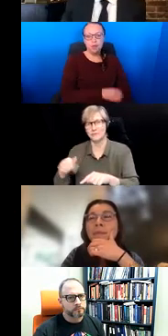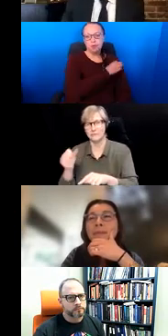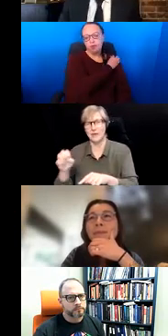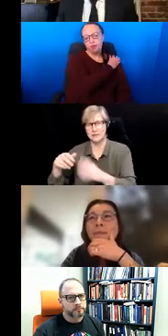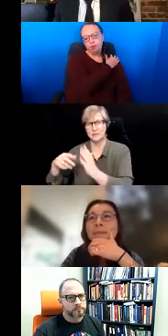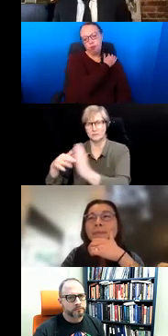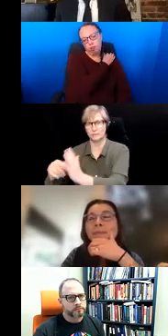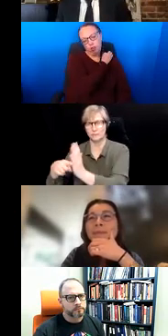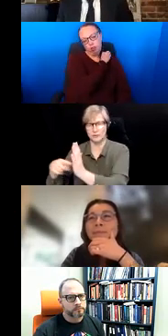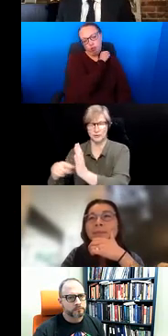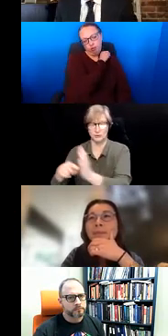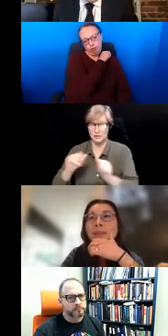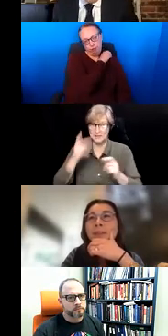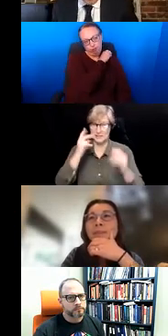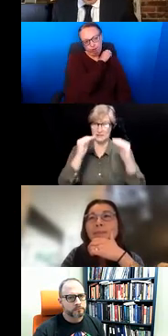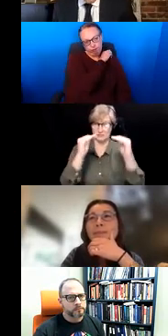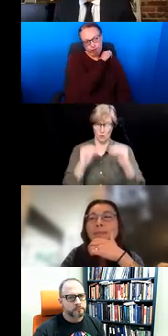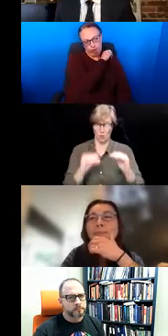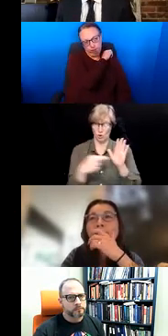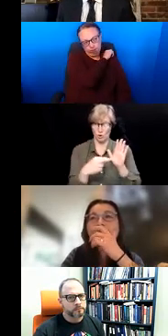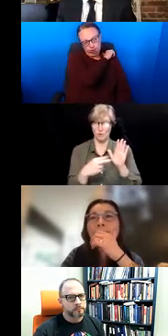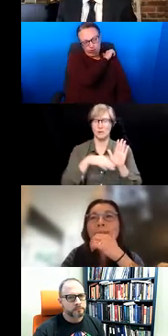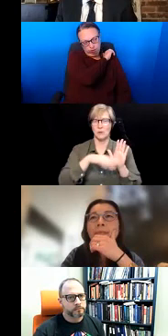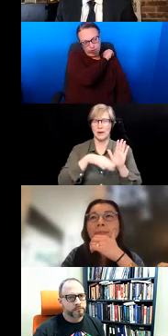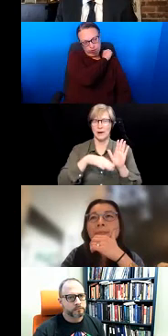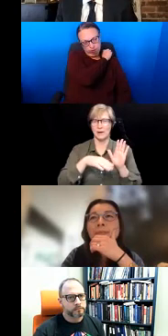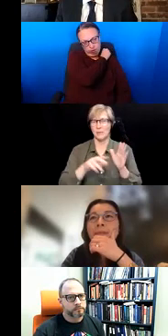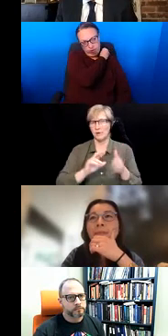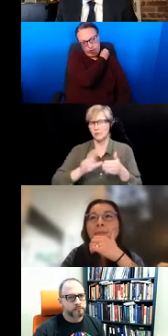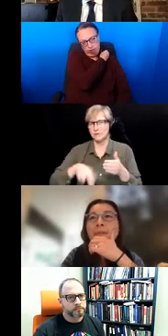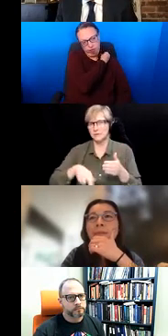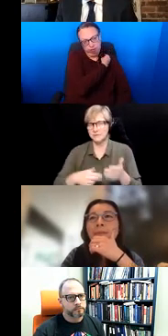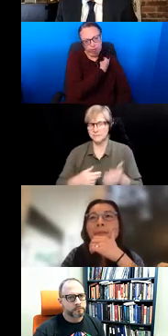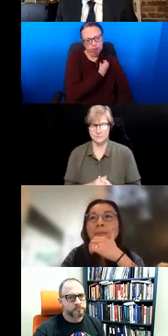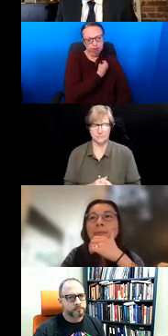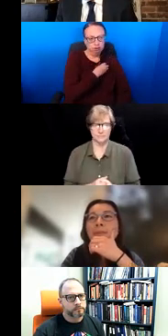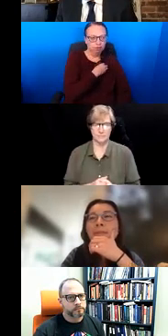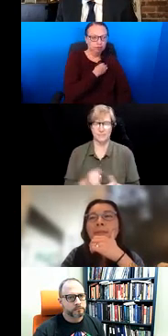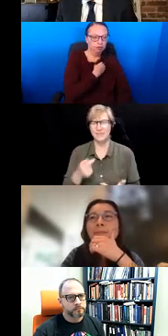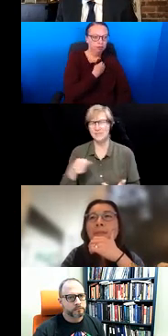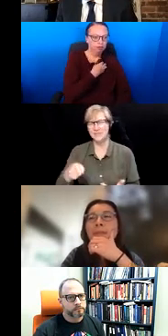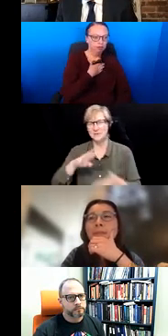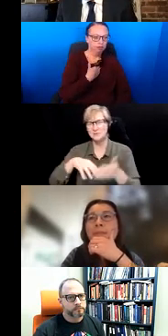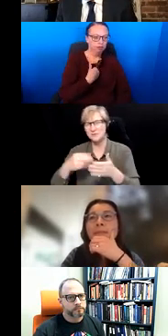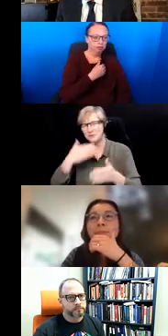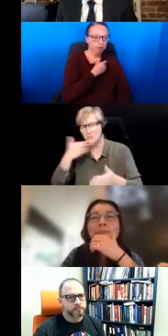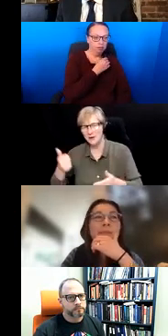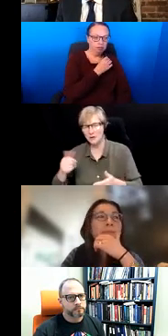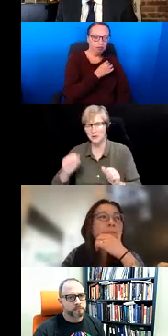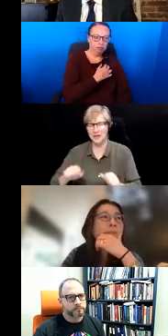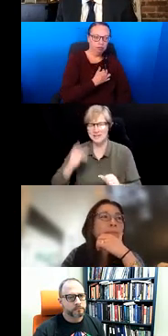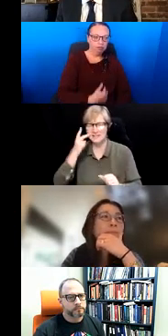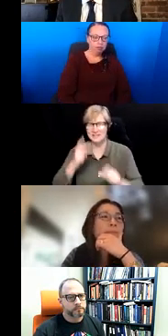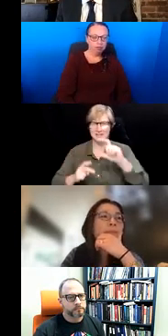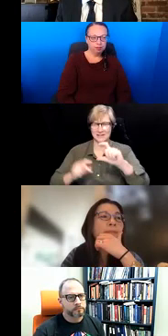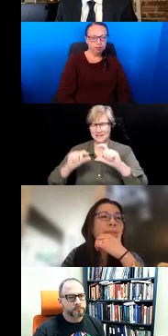here are down below. And this time it's a better graph, so you actually see the sham data too, and so you